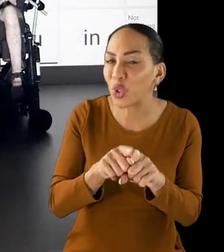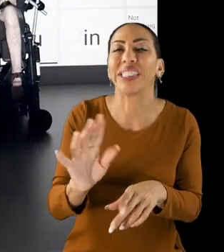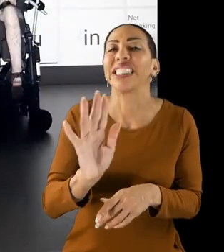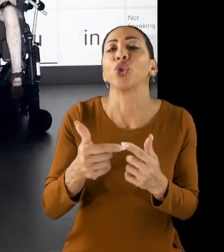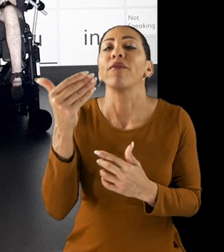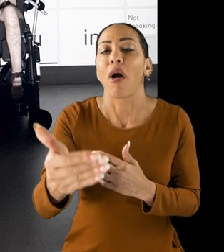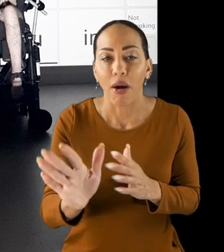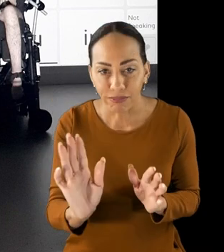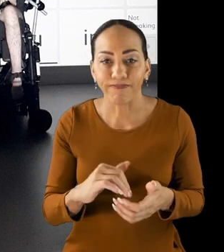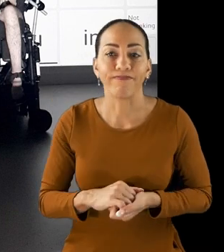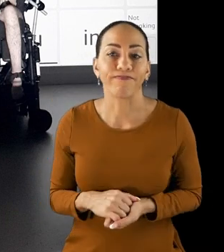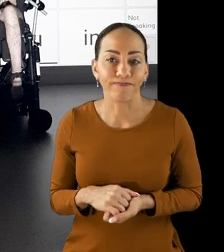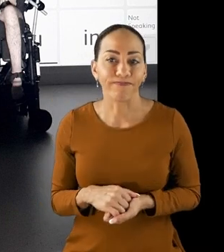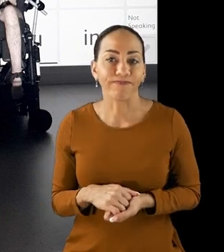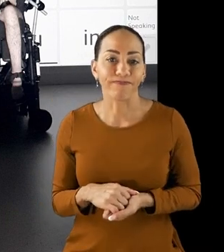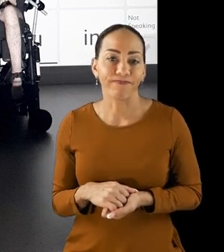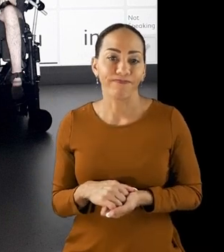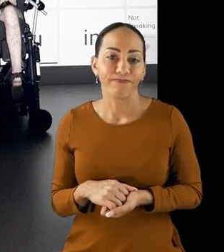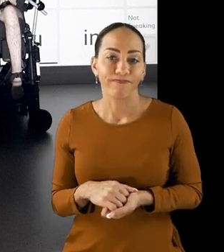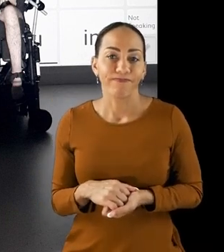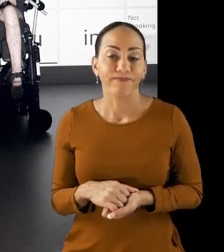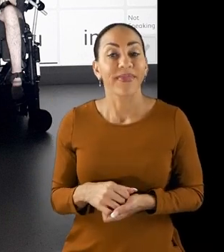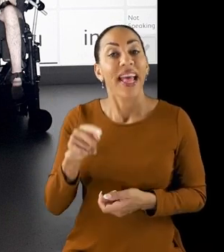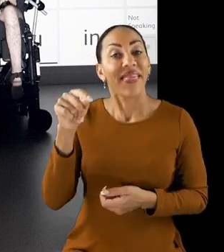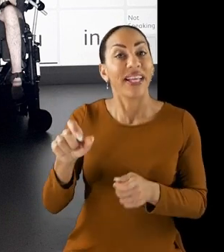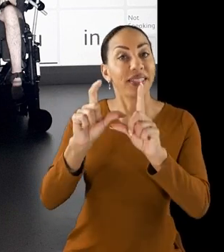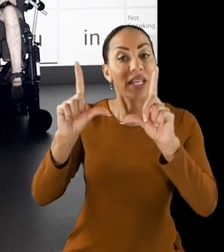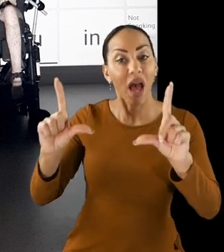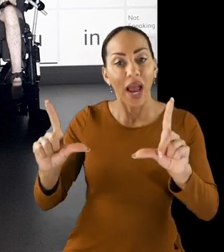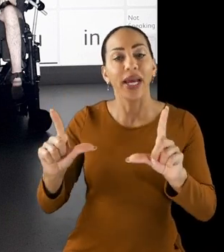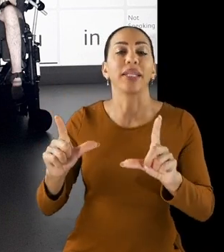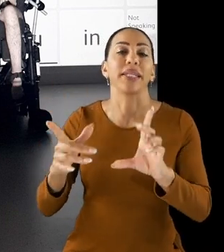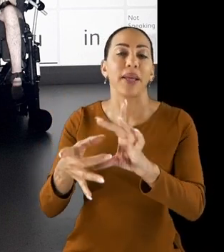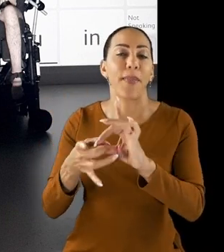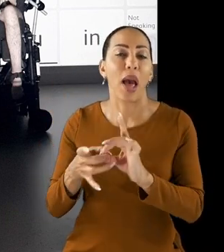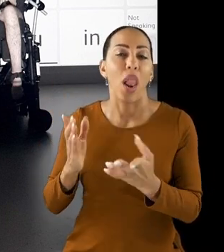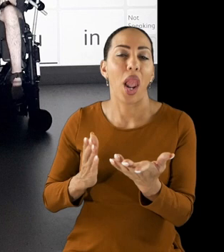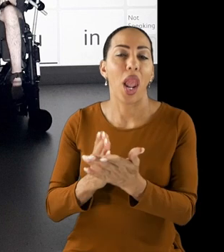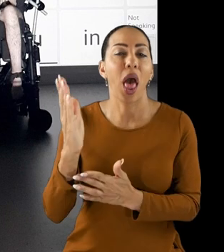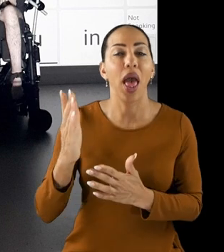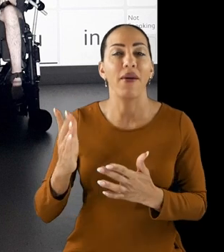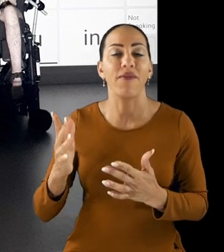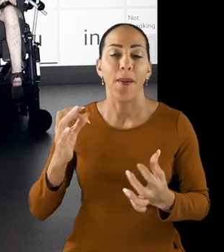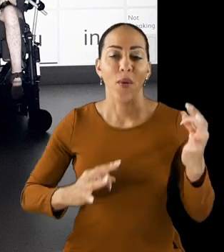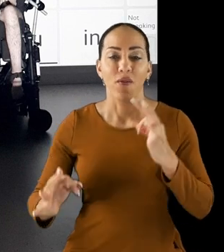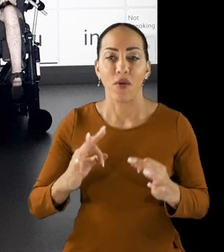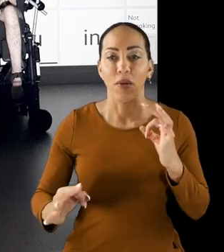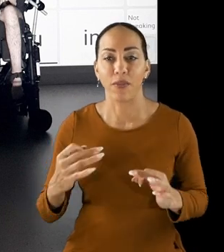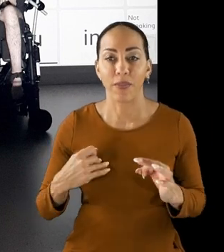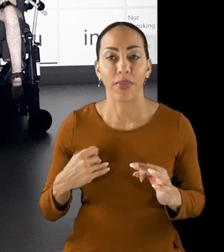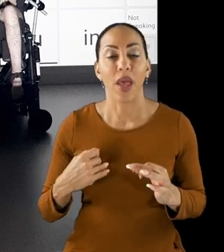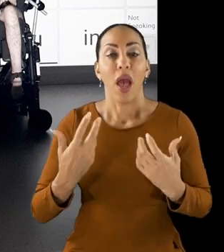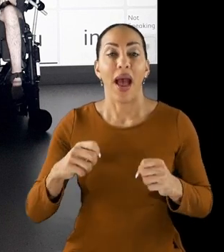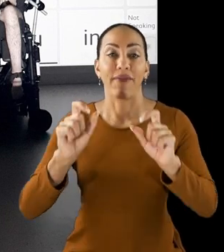to work with live performance. On that slide, I am controlling the computer in front of my